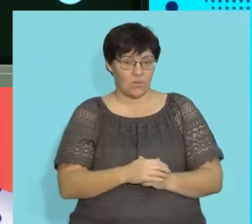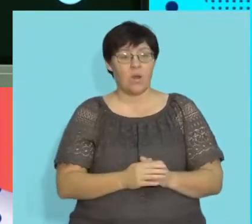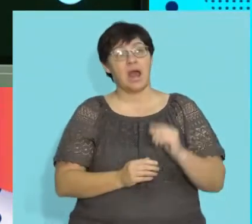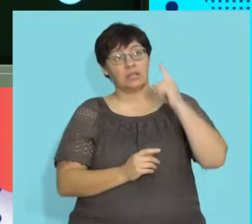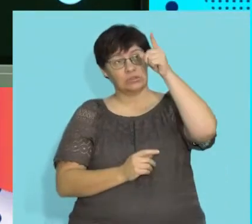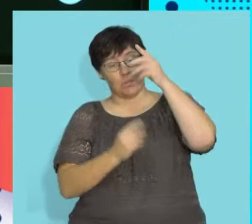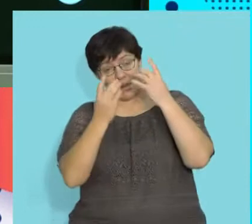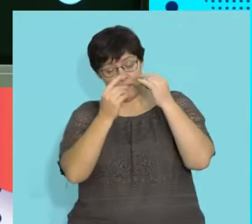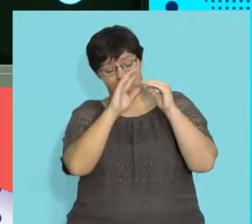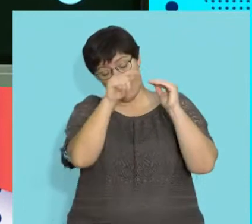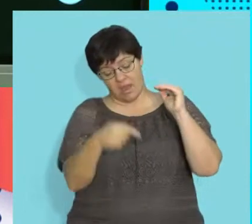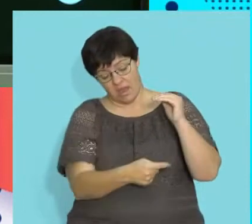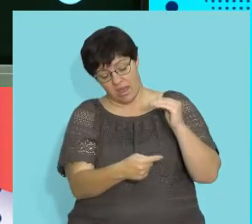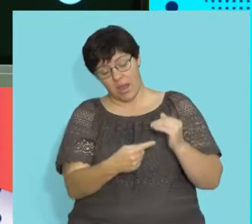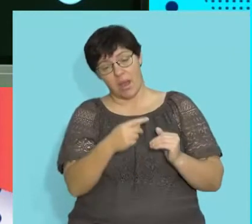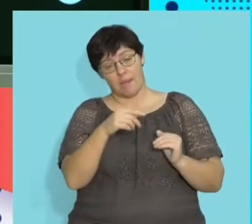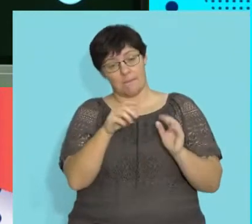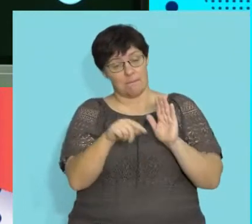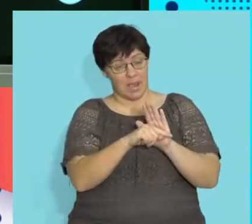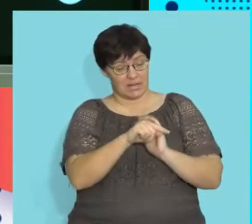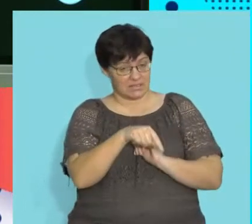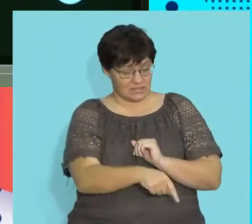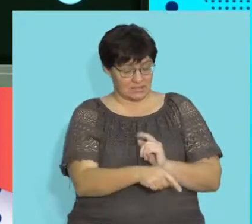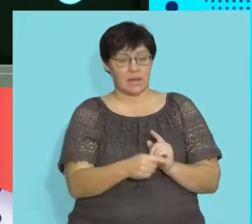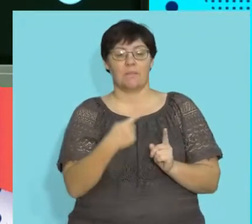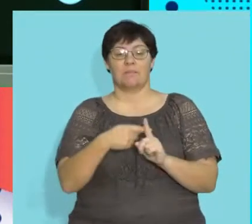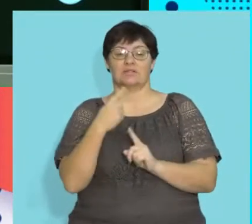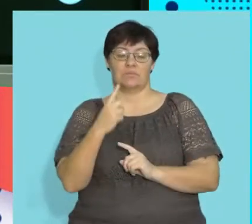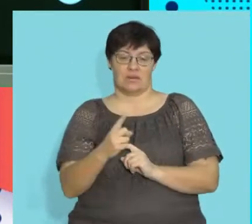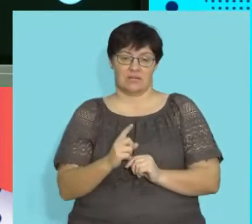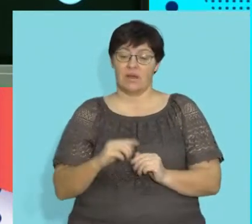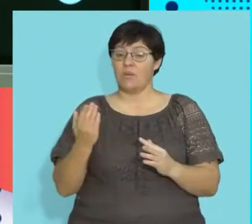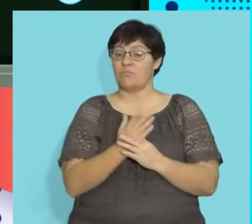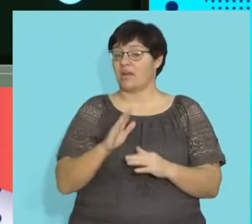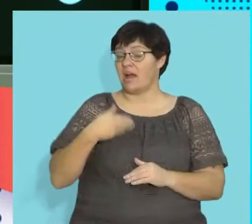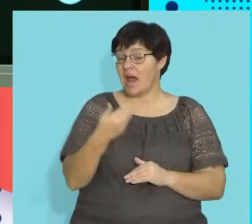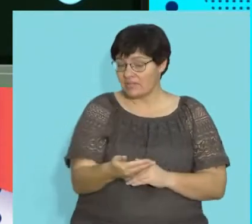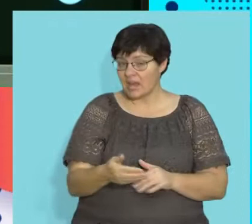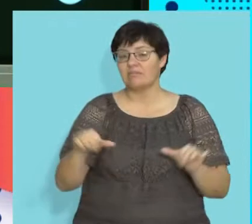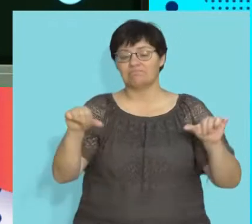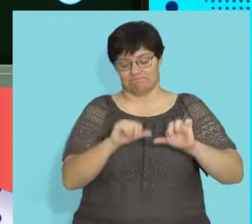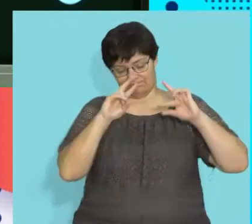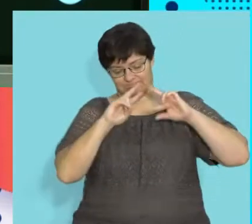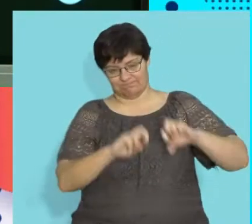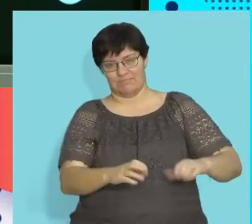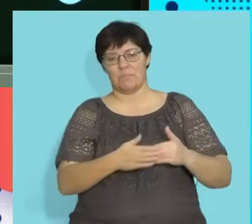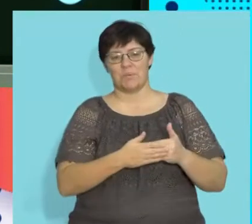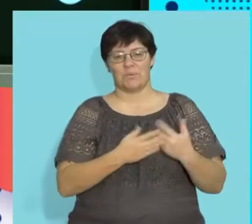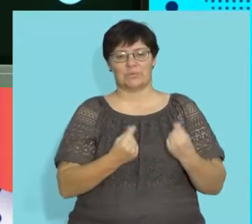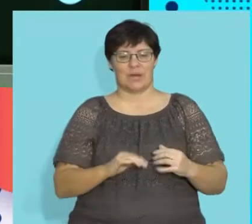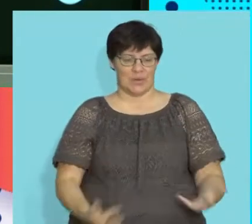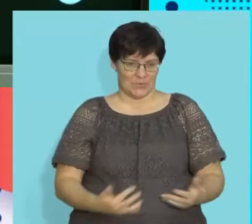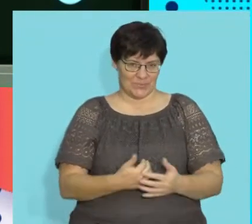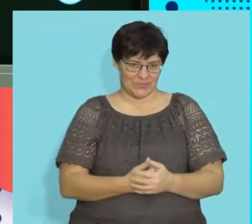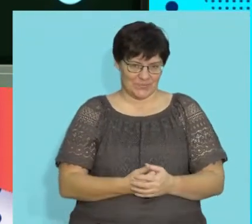taking the top number minus the bottom number plus 1. After the break, we will be getting into some more examples of how to